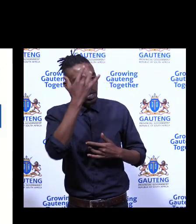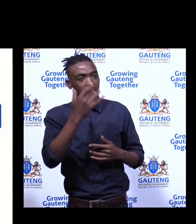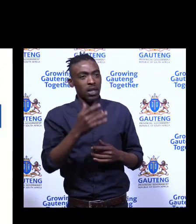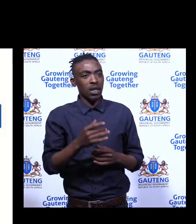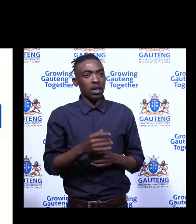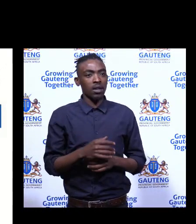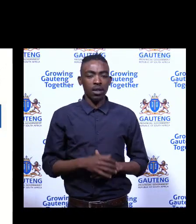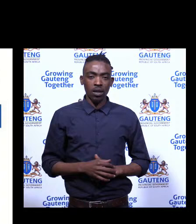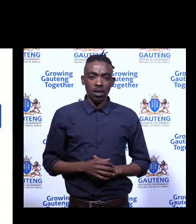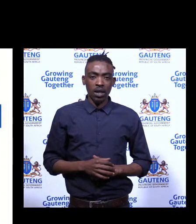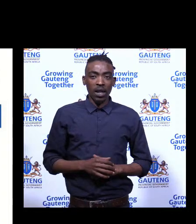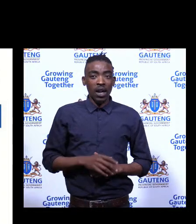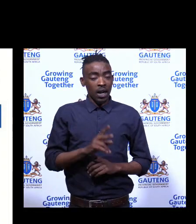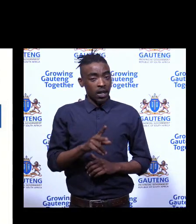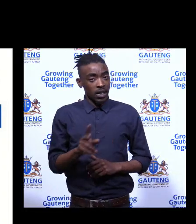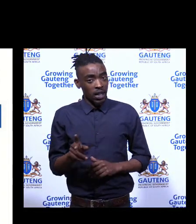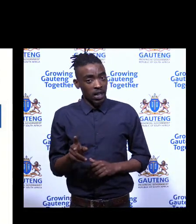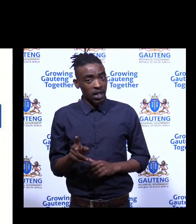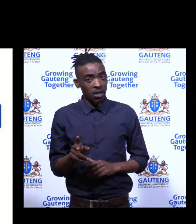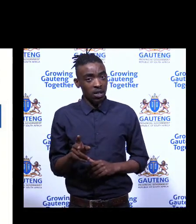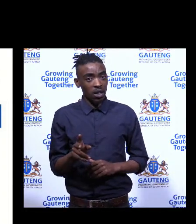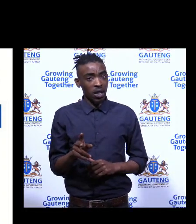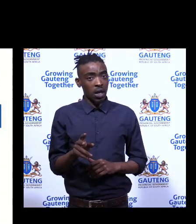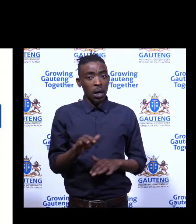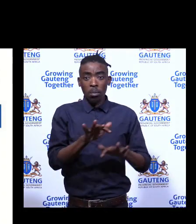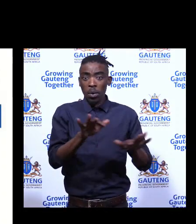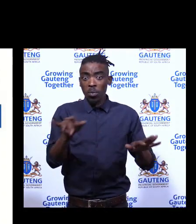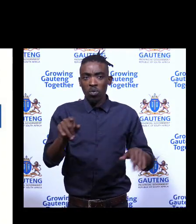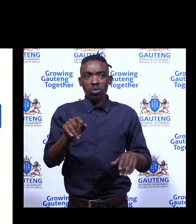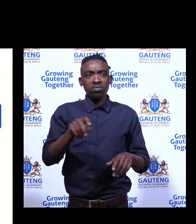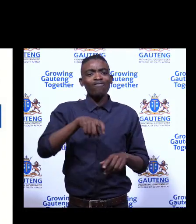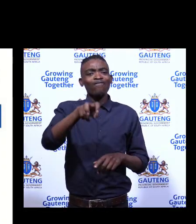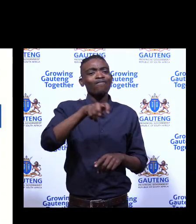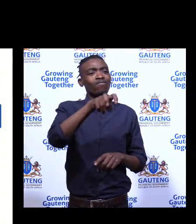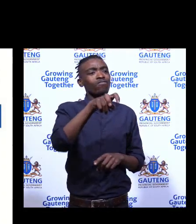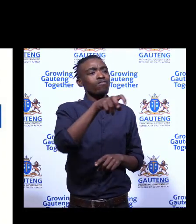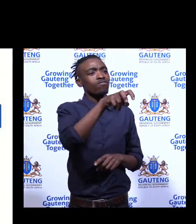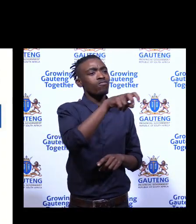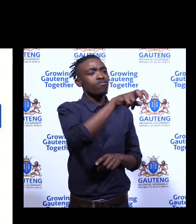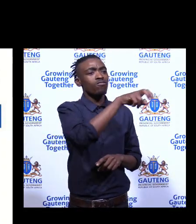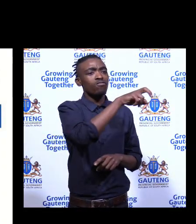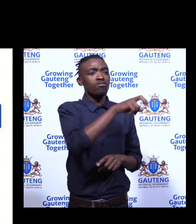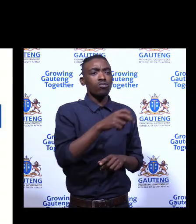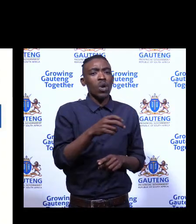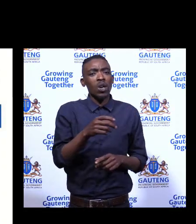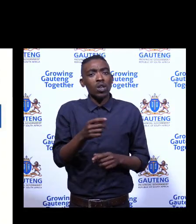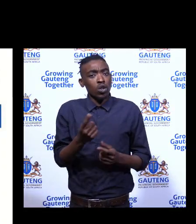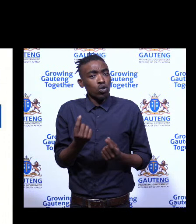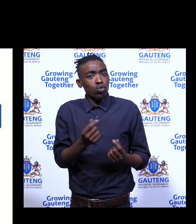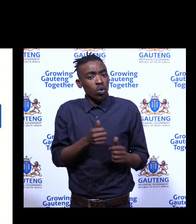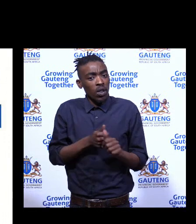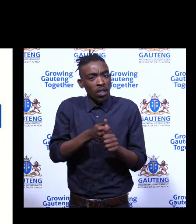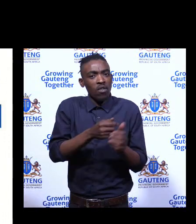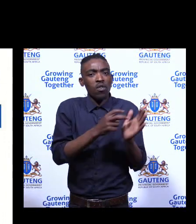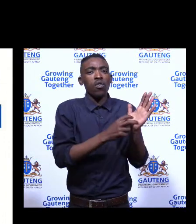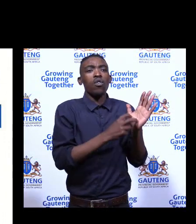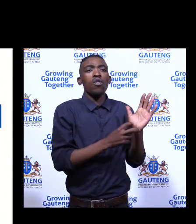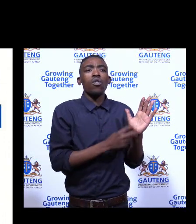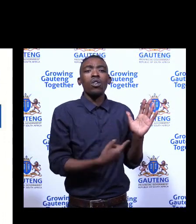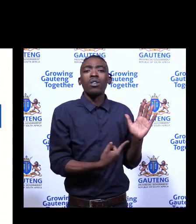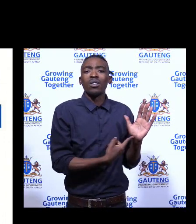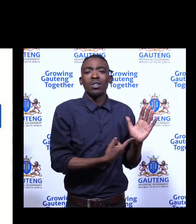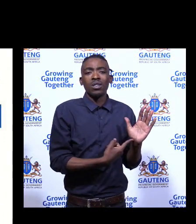those who are in contact and have to say, are they patients who would have to go for the next level of